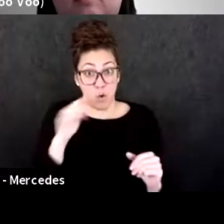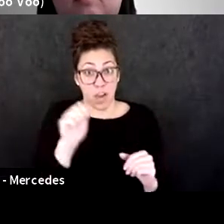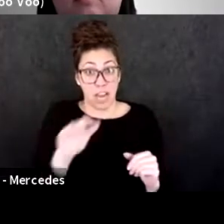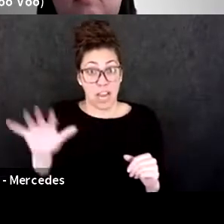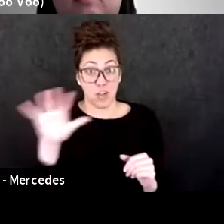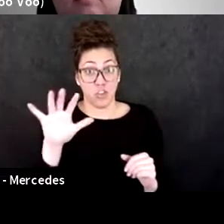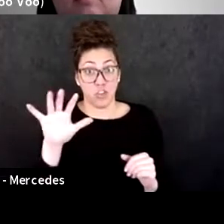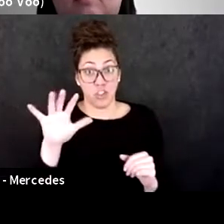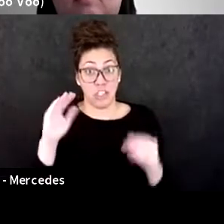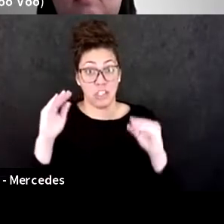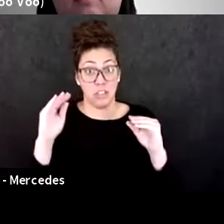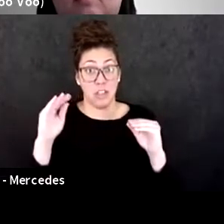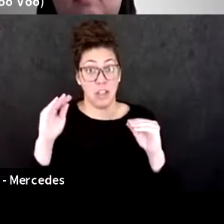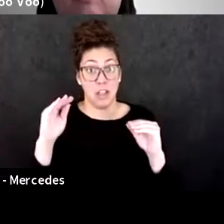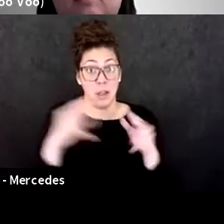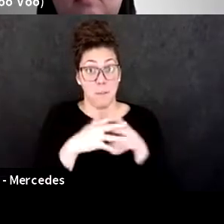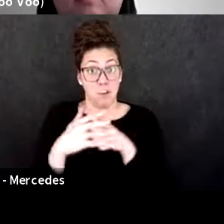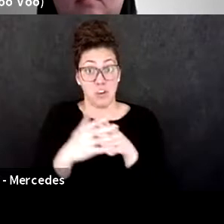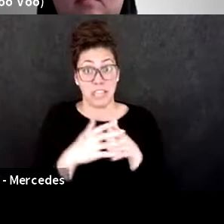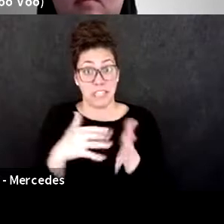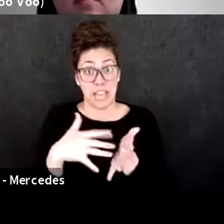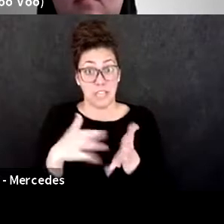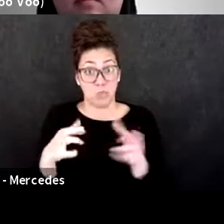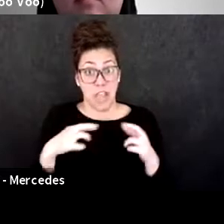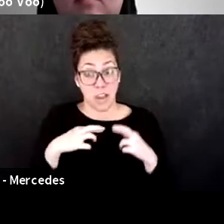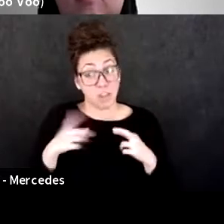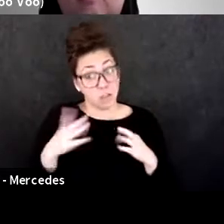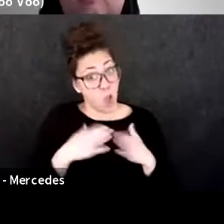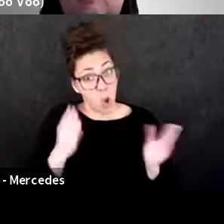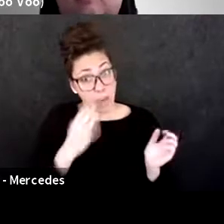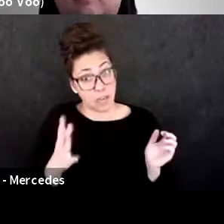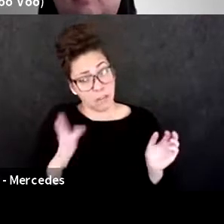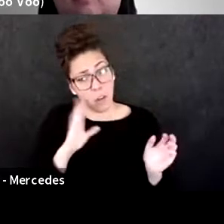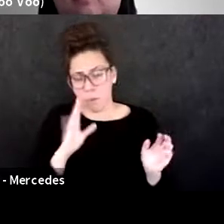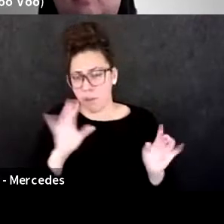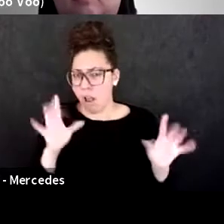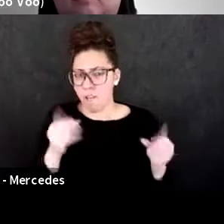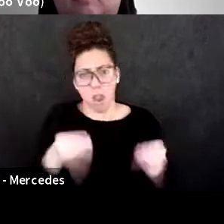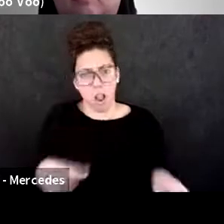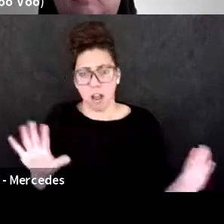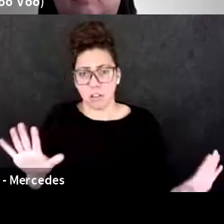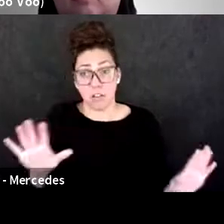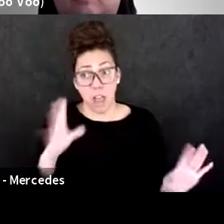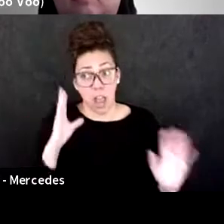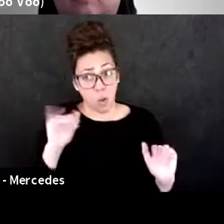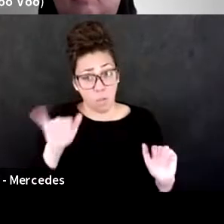Studies retires, and he's been open about that, and I think he will be a great loss, but I hope the position is not